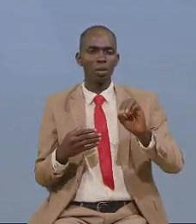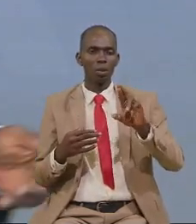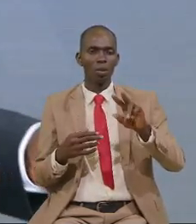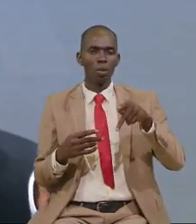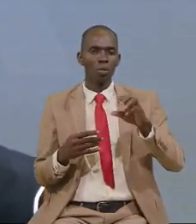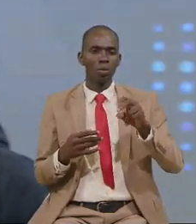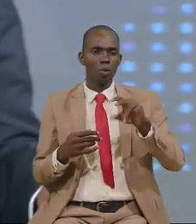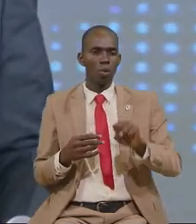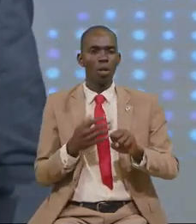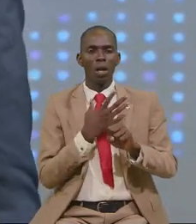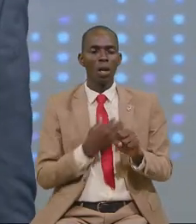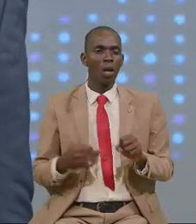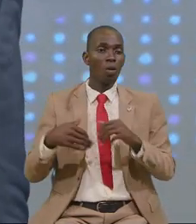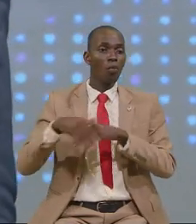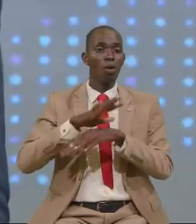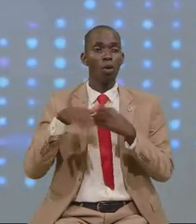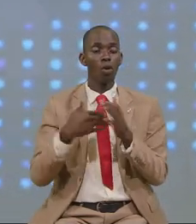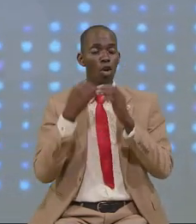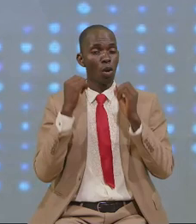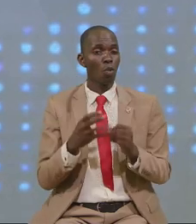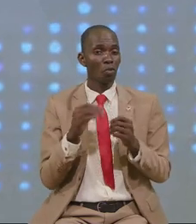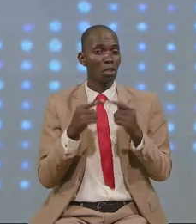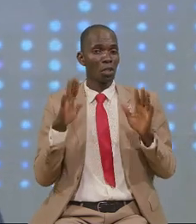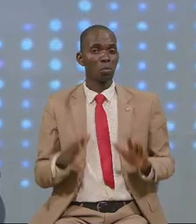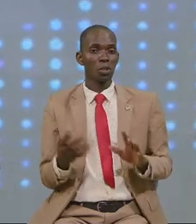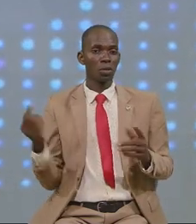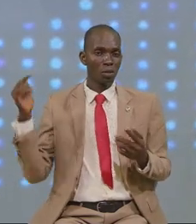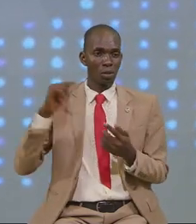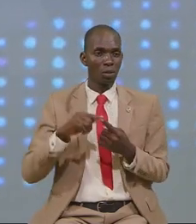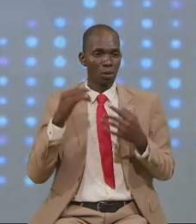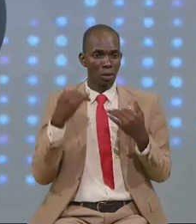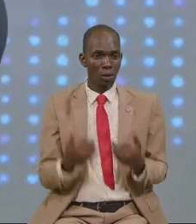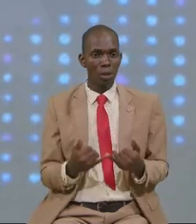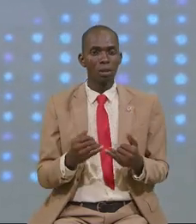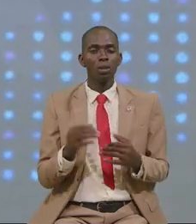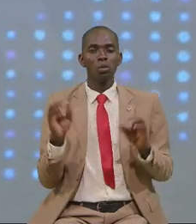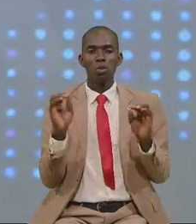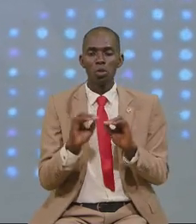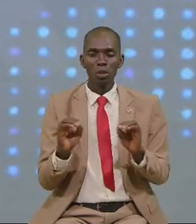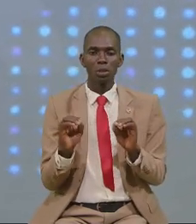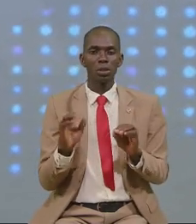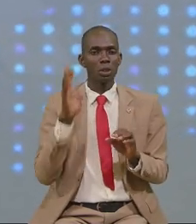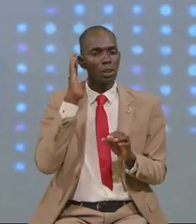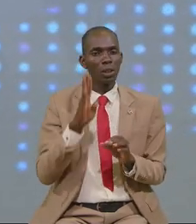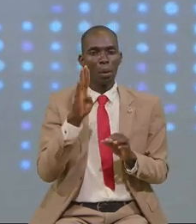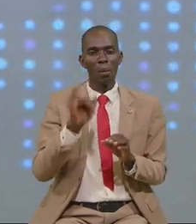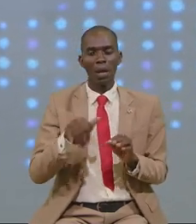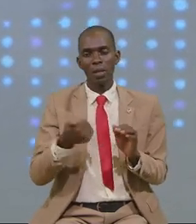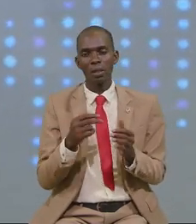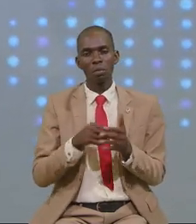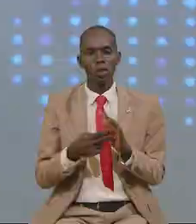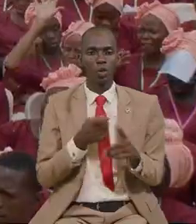enemy. From now till you see Jesus face to face, nothing shall by enemies hurt